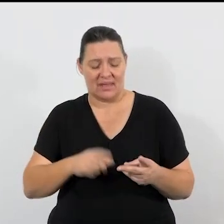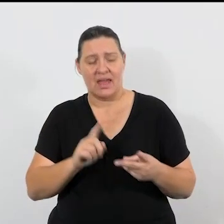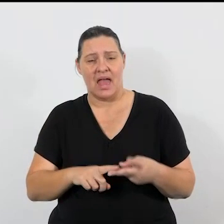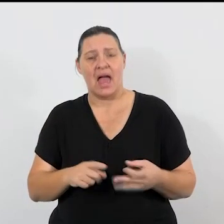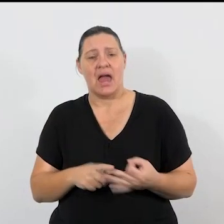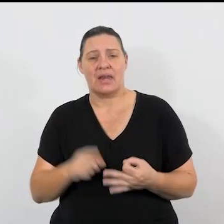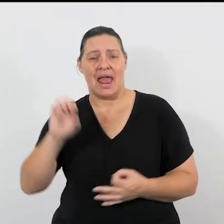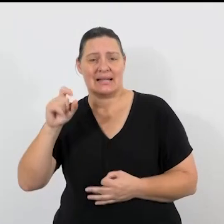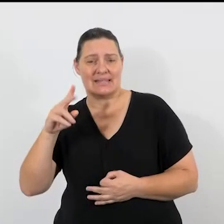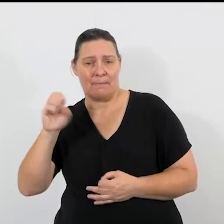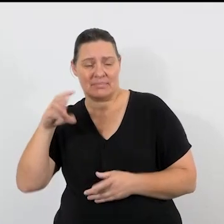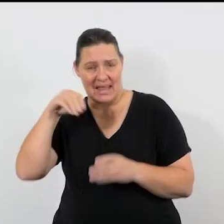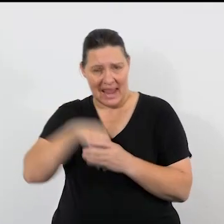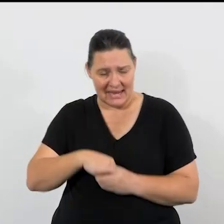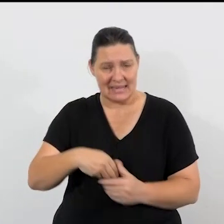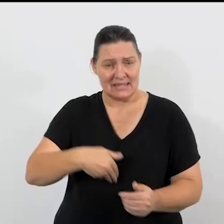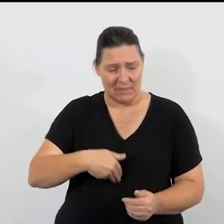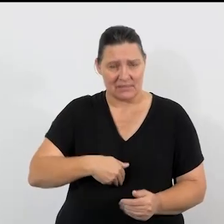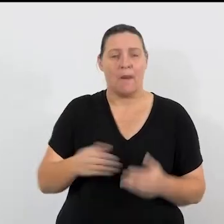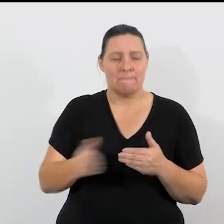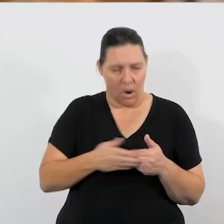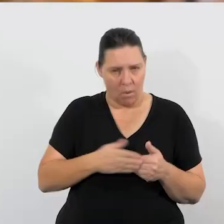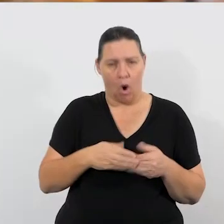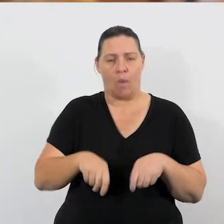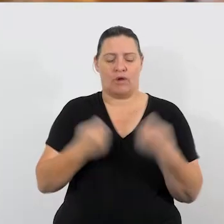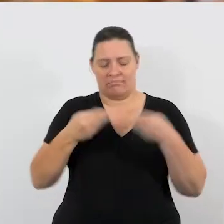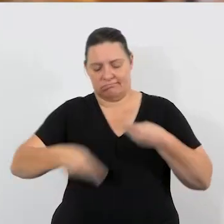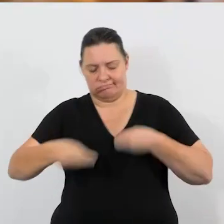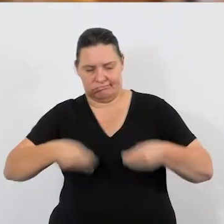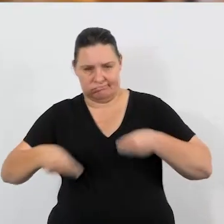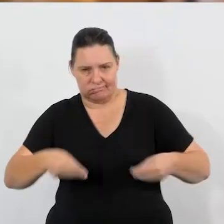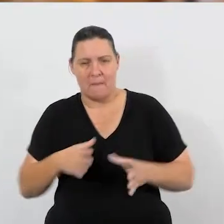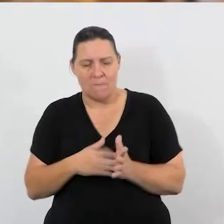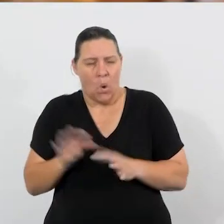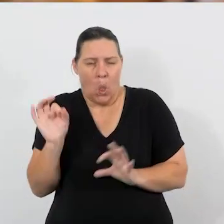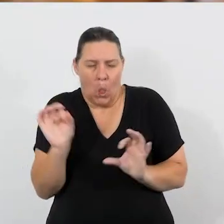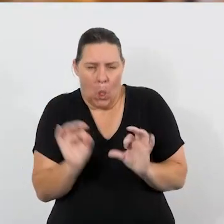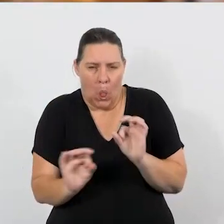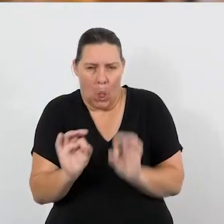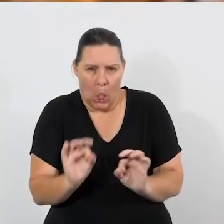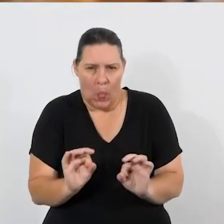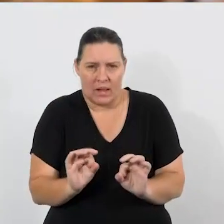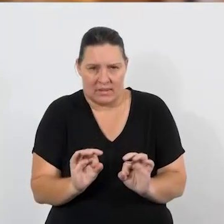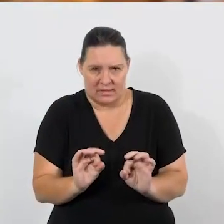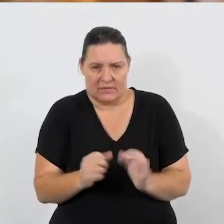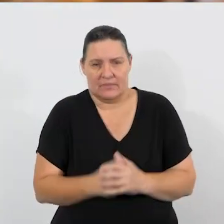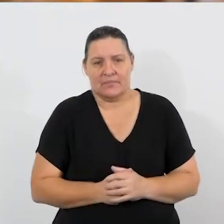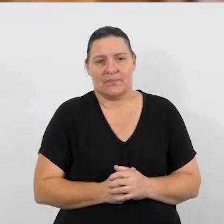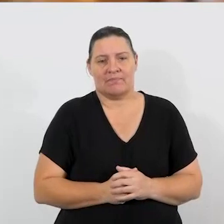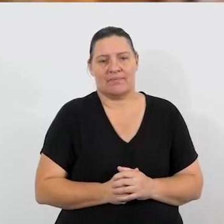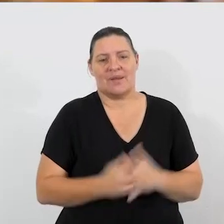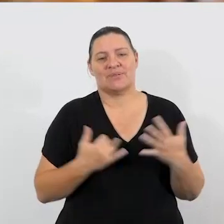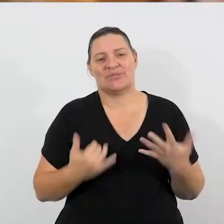in the stomach. So those things further break down the food particles into even smaller